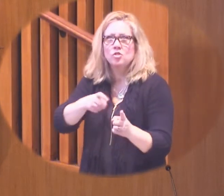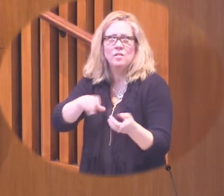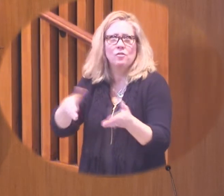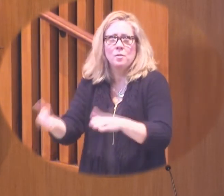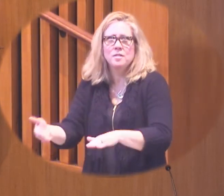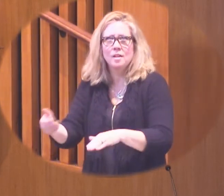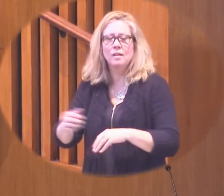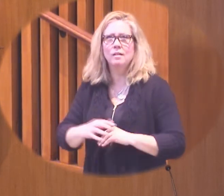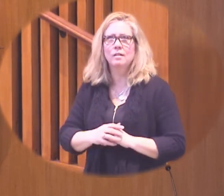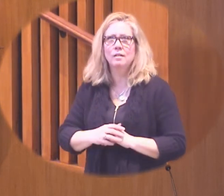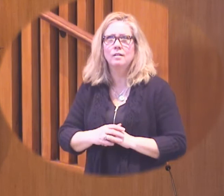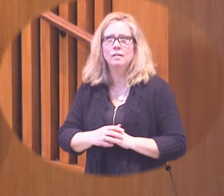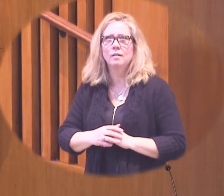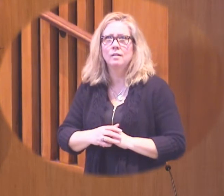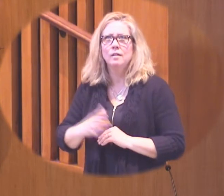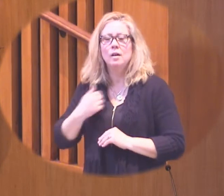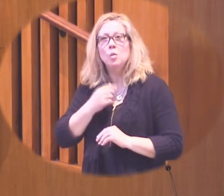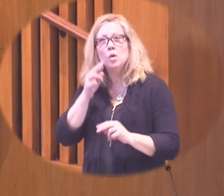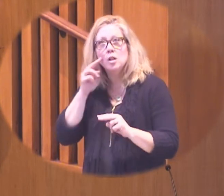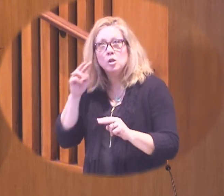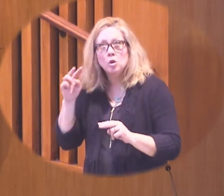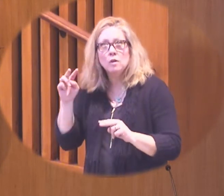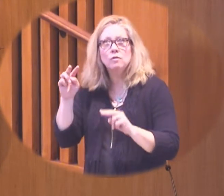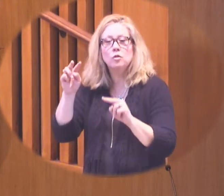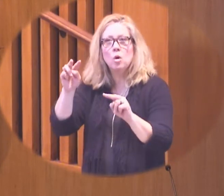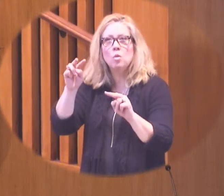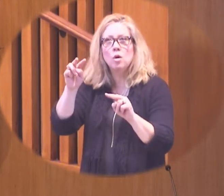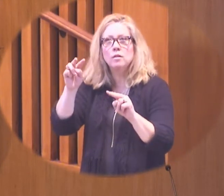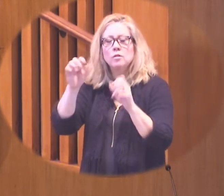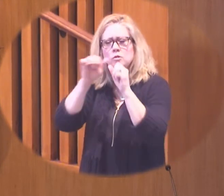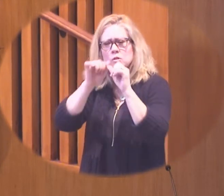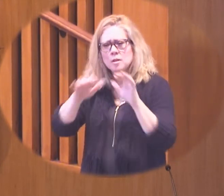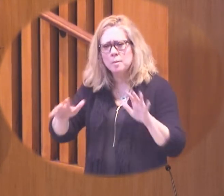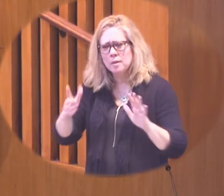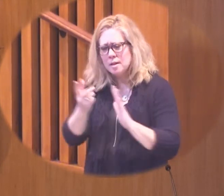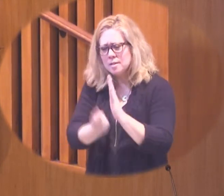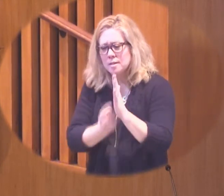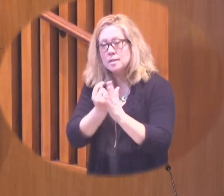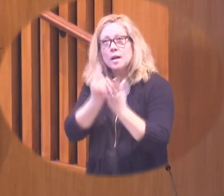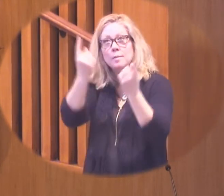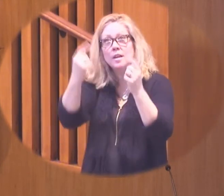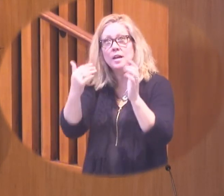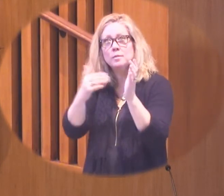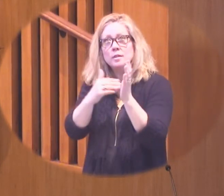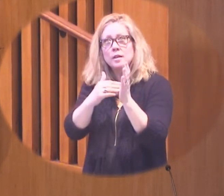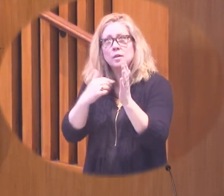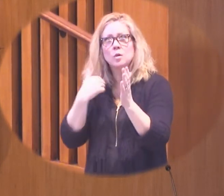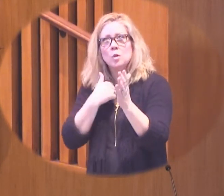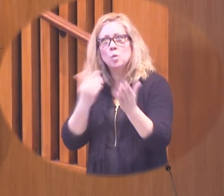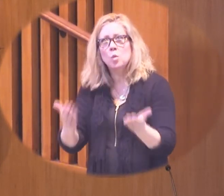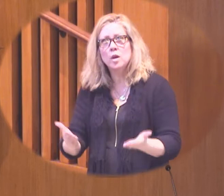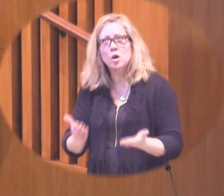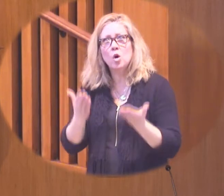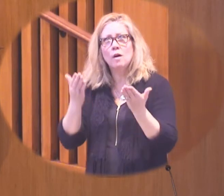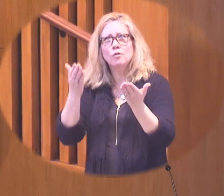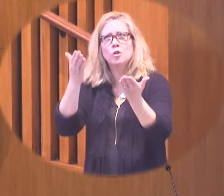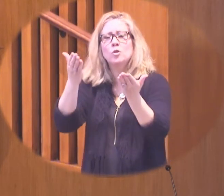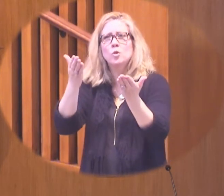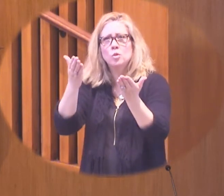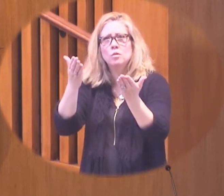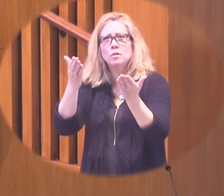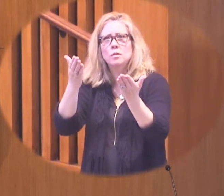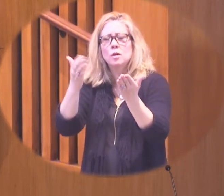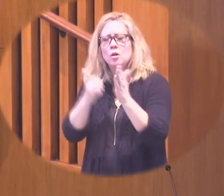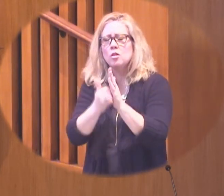And looking forward to his blessed coming, we offer you, who are our faithful and merciful